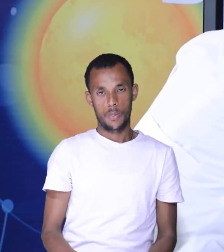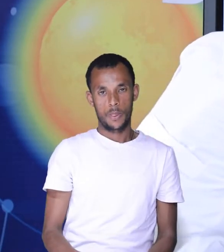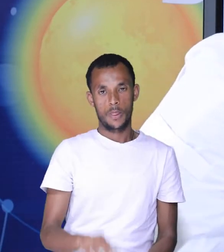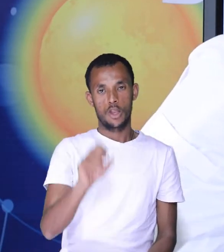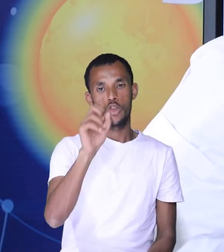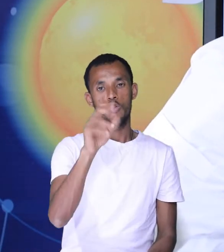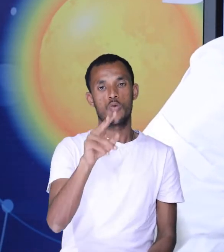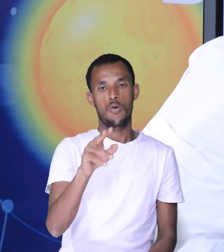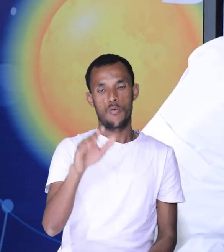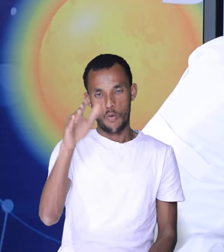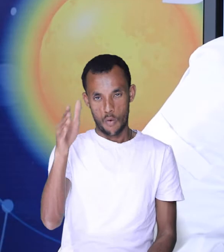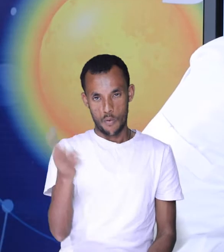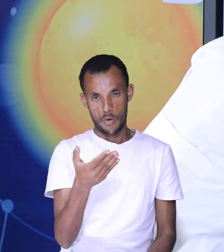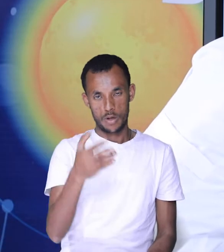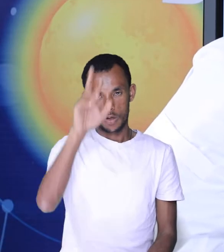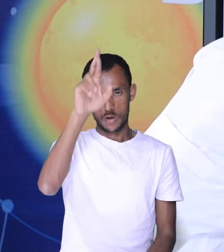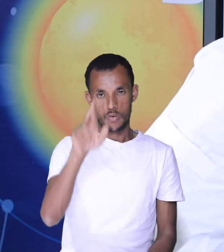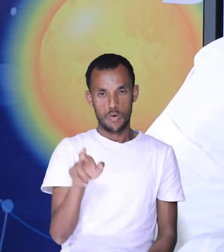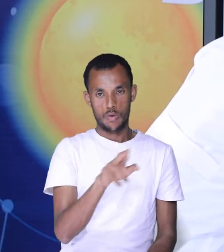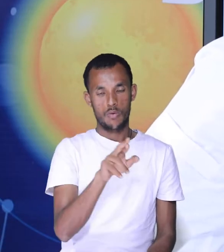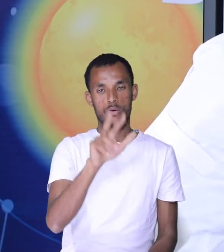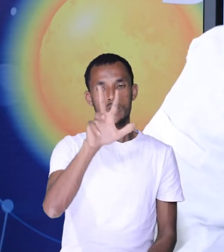is 12 over the square root of 3 minus 1.